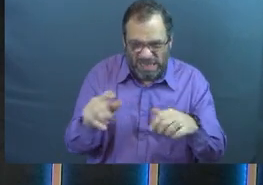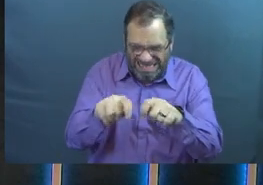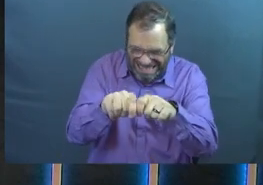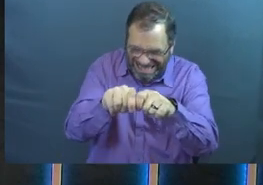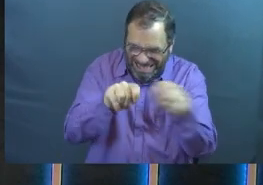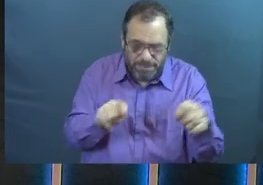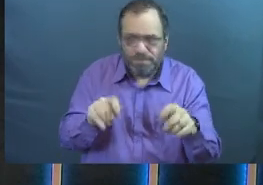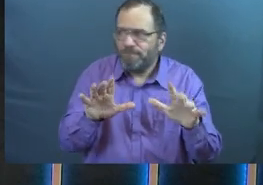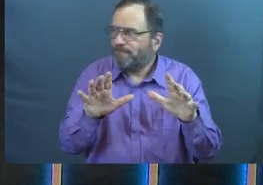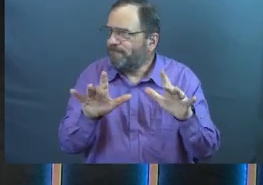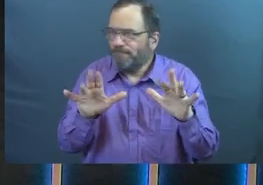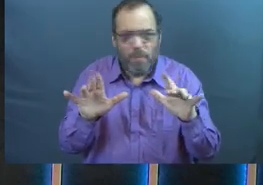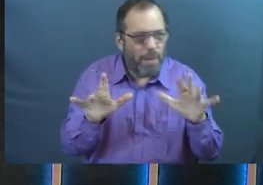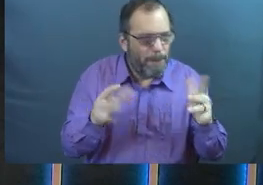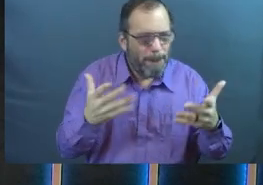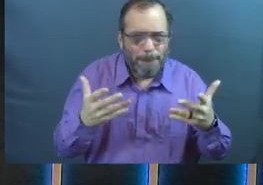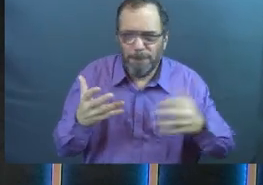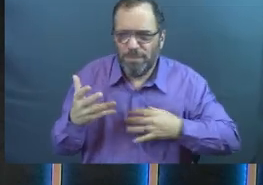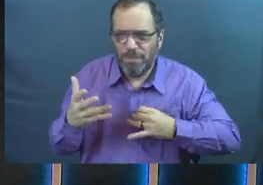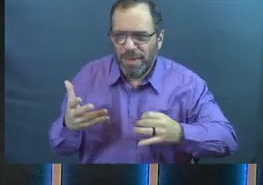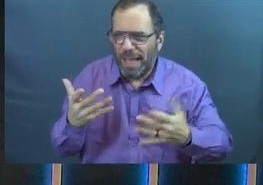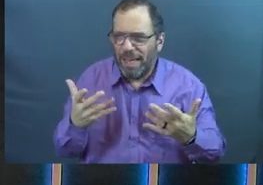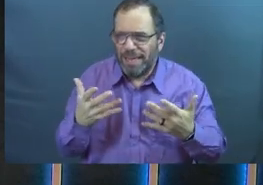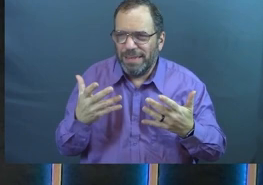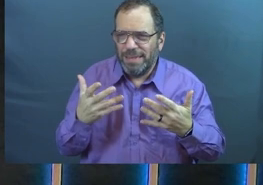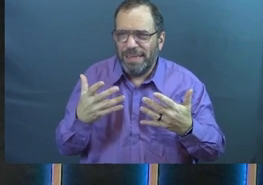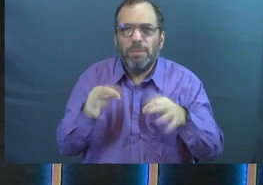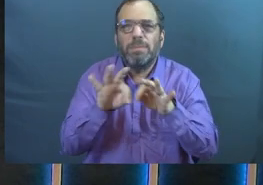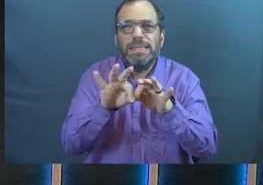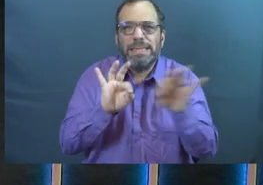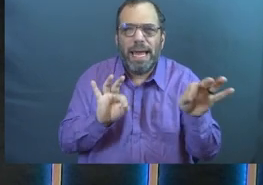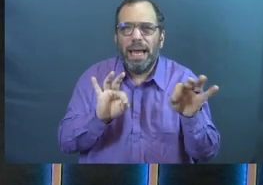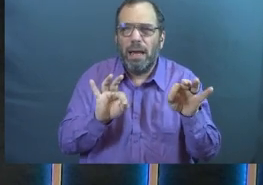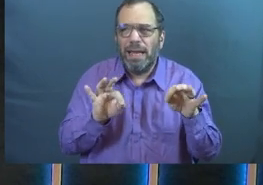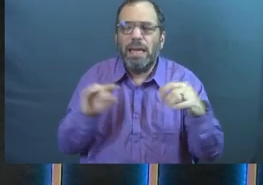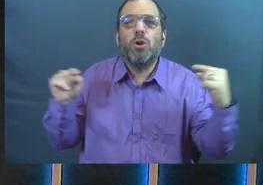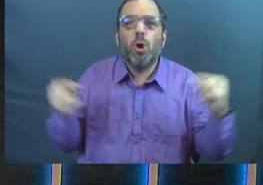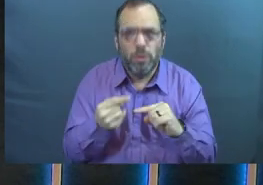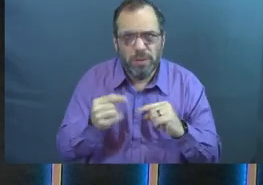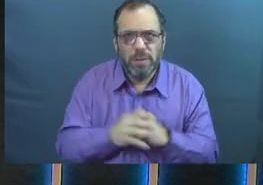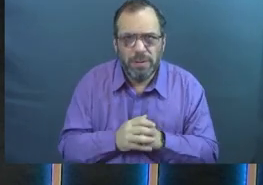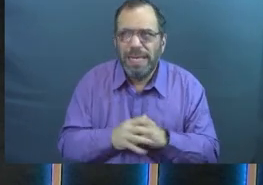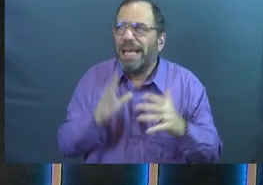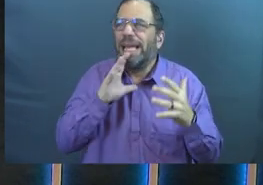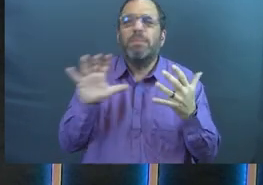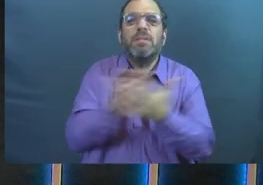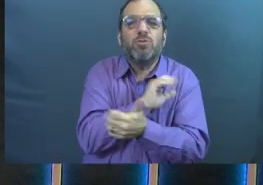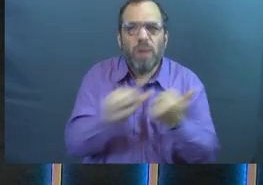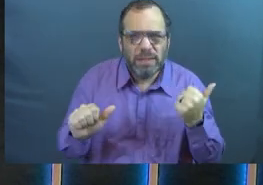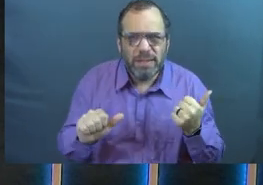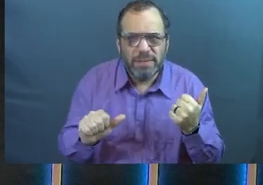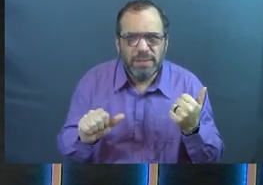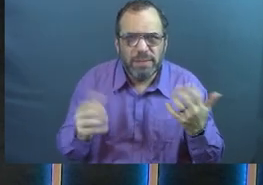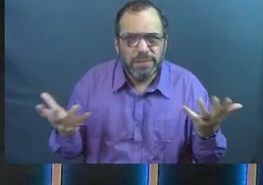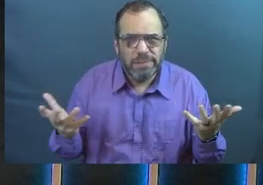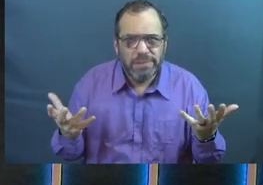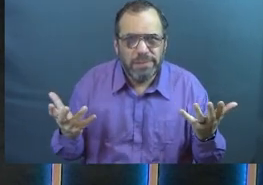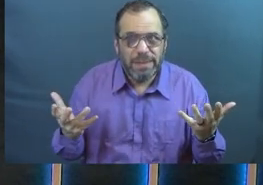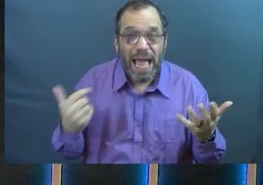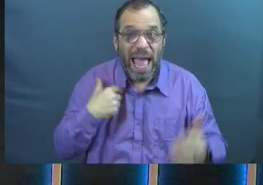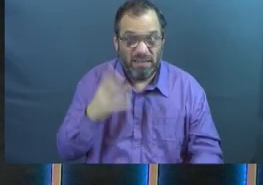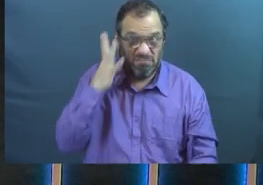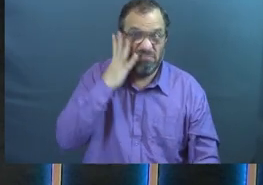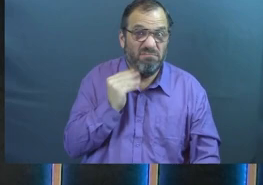it apart, it would be a tearing. It would be painful. It would be destructive. And